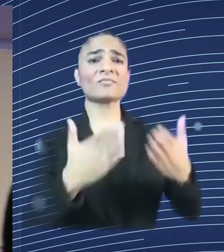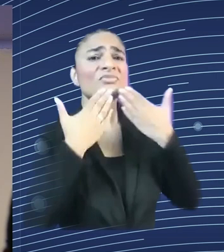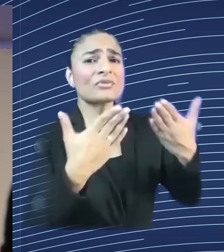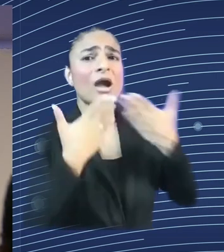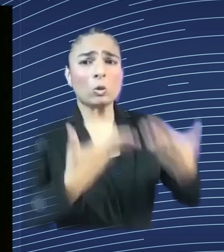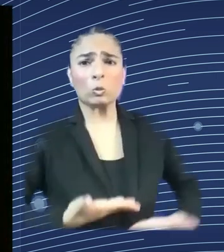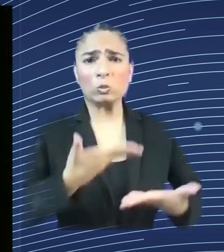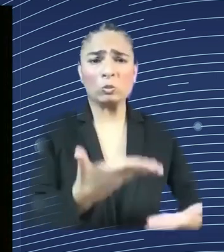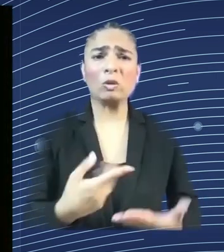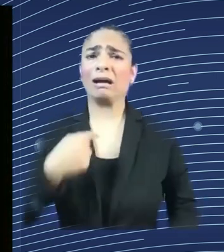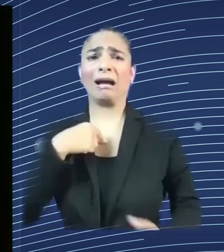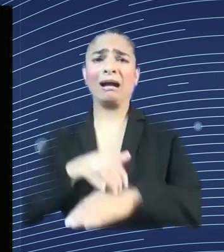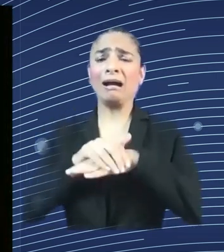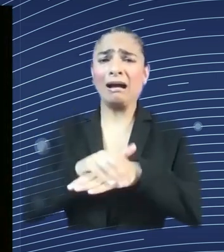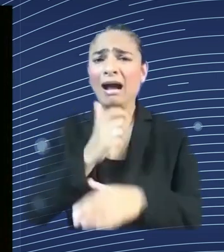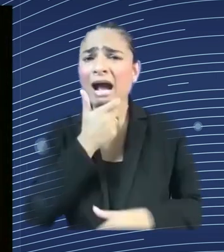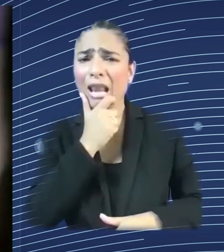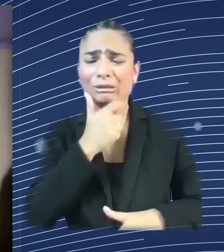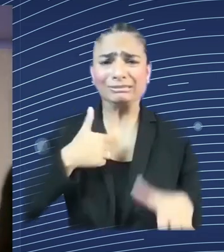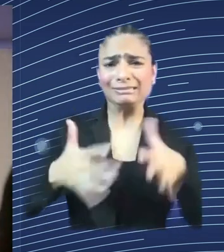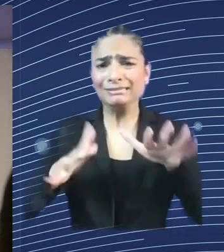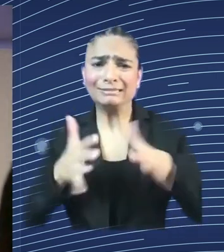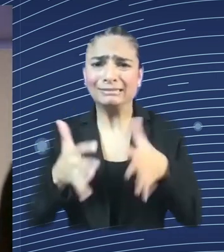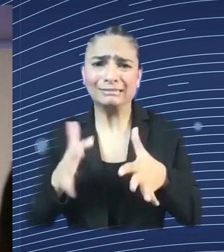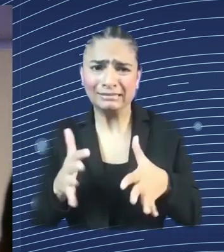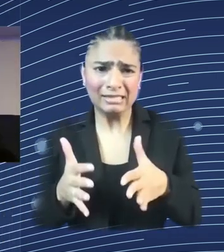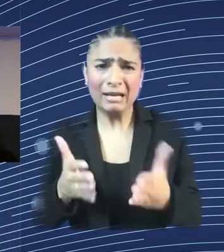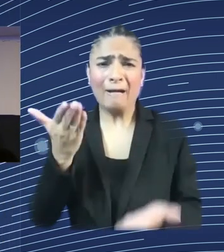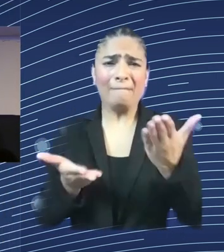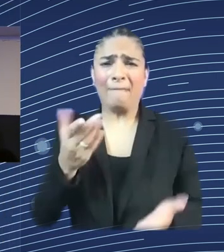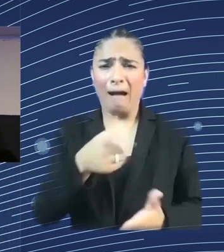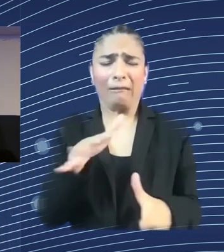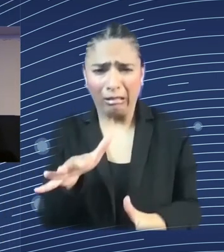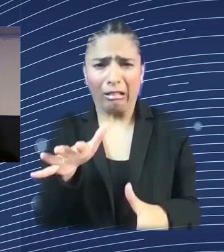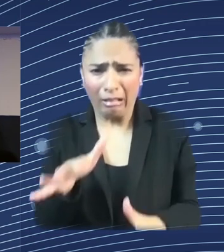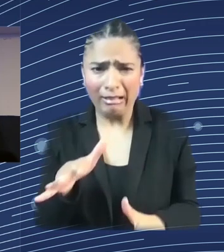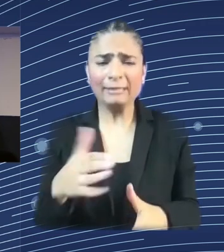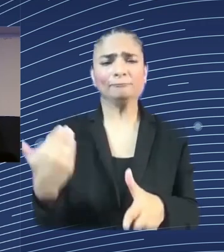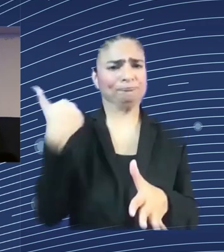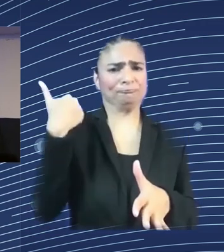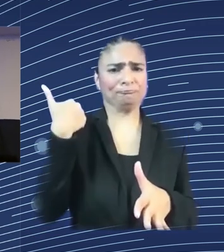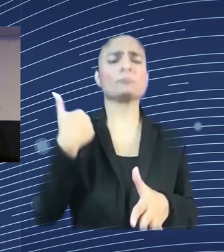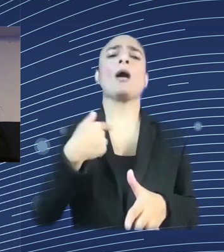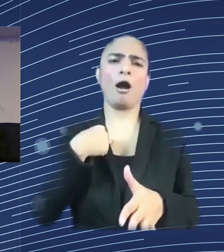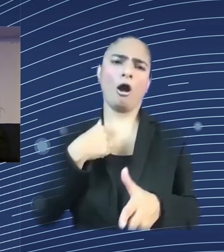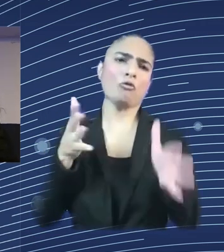from Ethicas Tech. I'm just waiting for them to put on the slides. Thank